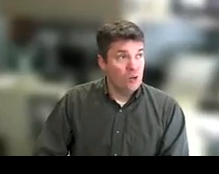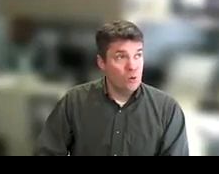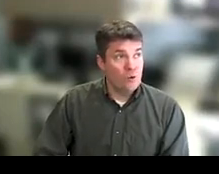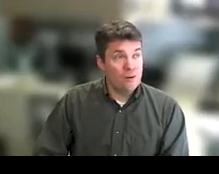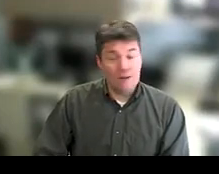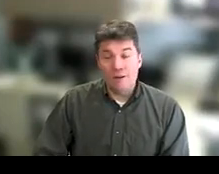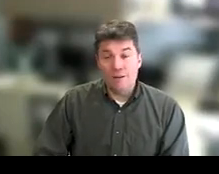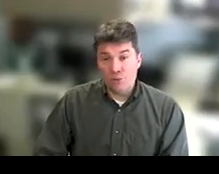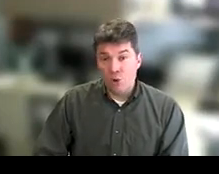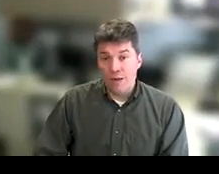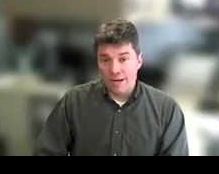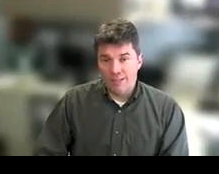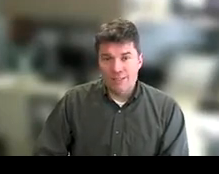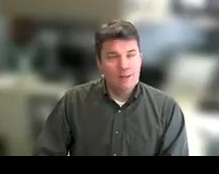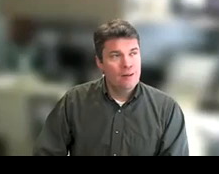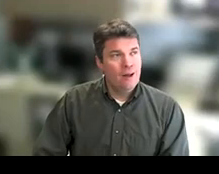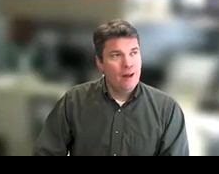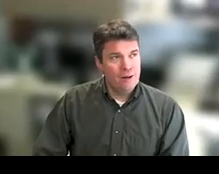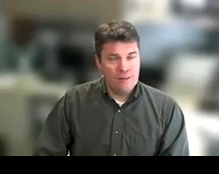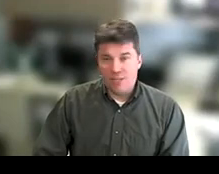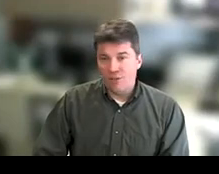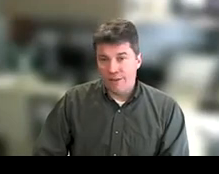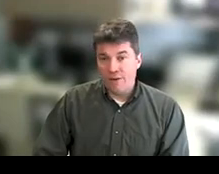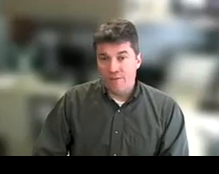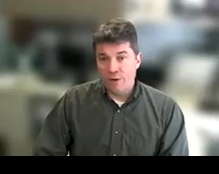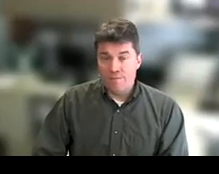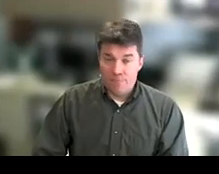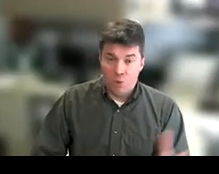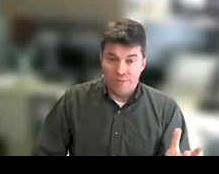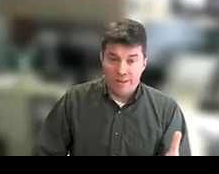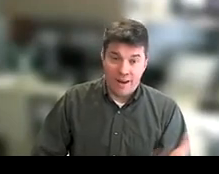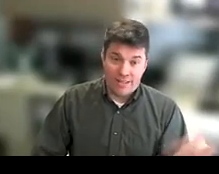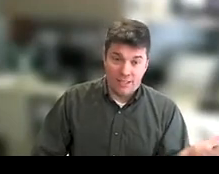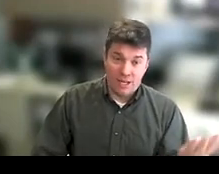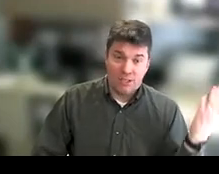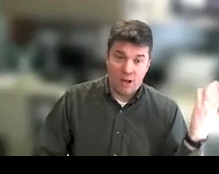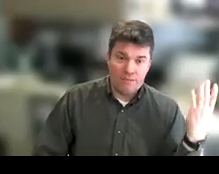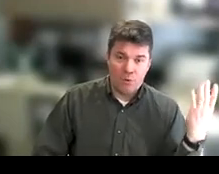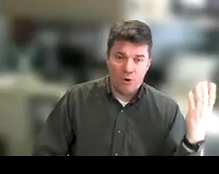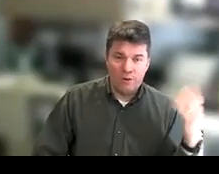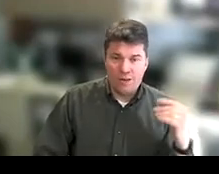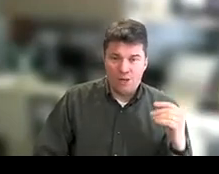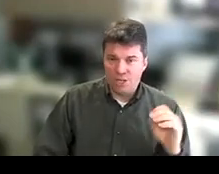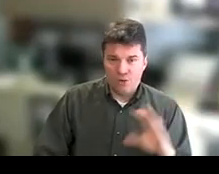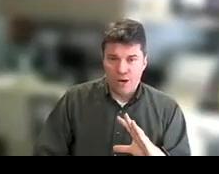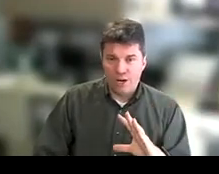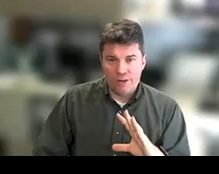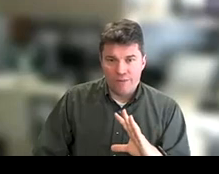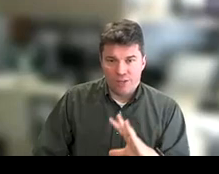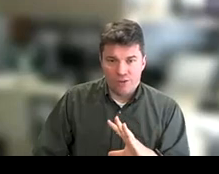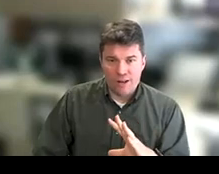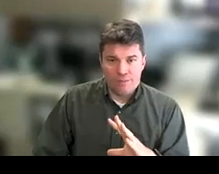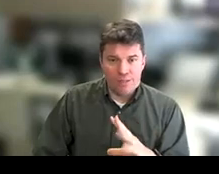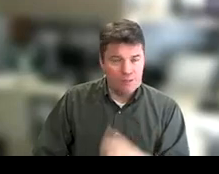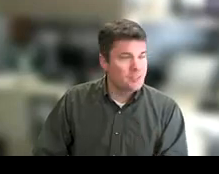they all include strobe lights. And these are different from most of the devices that you saw before. They use just your